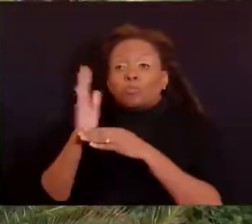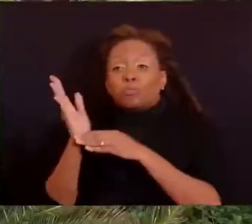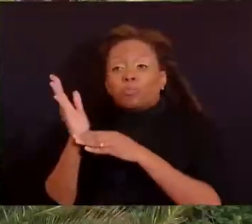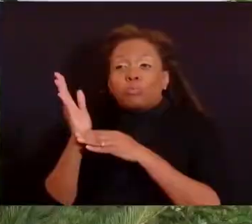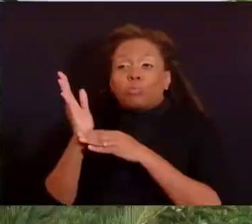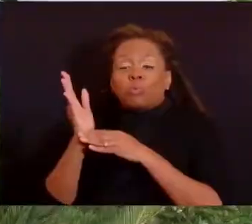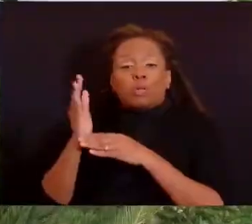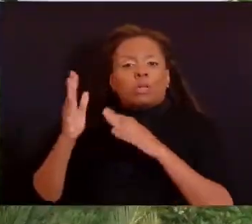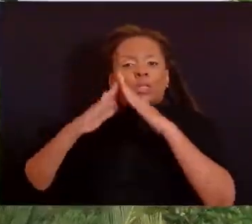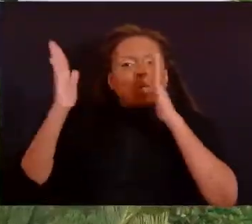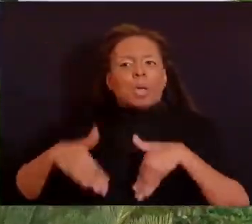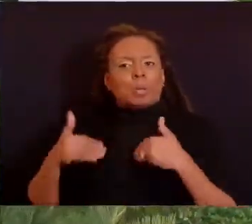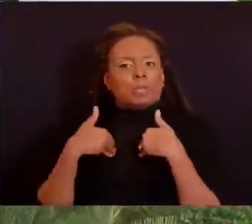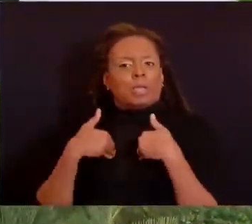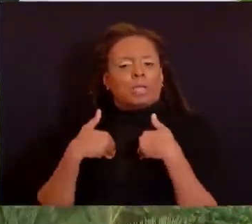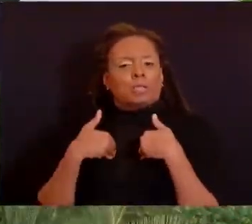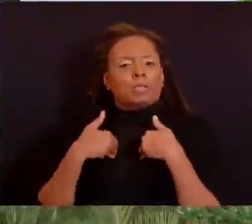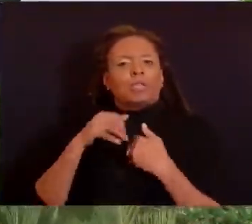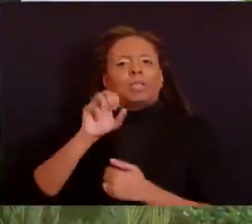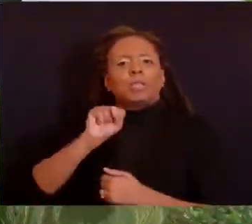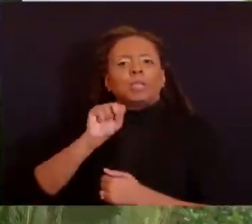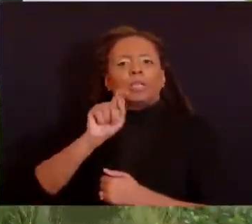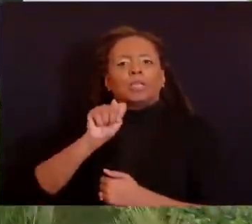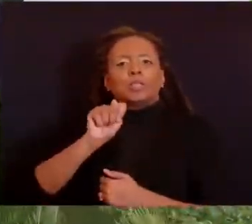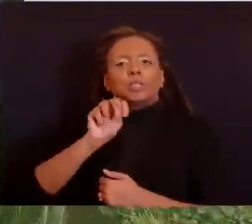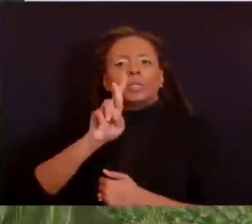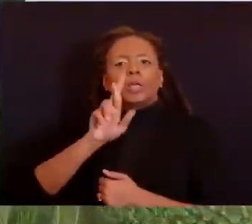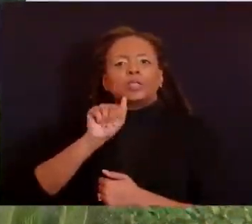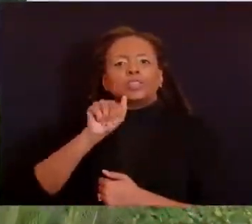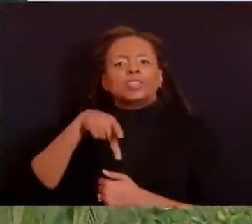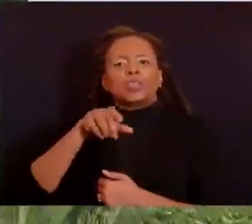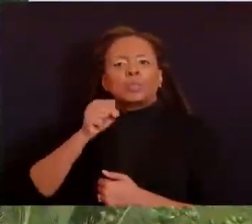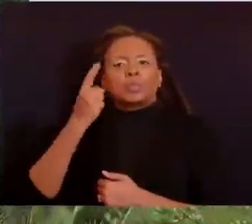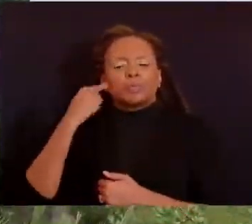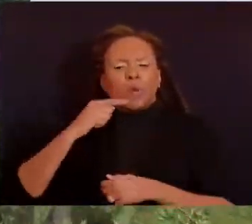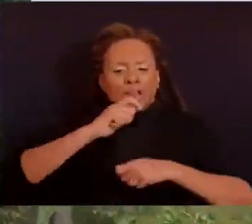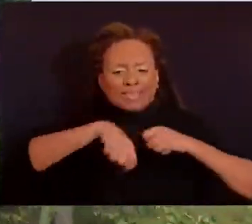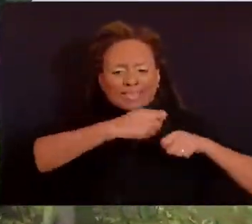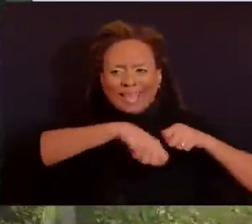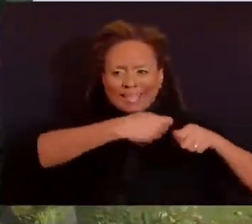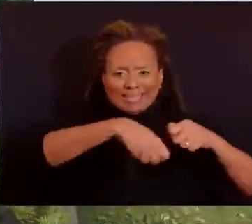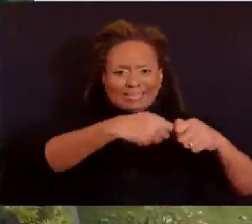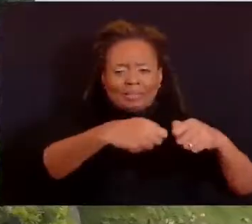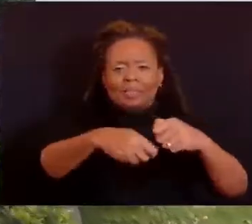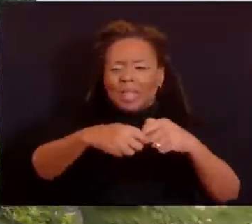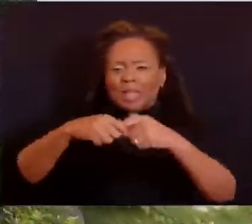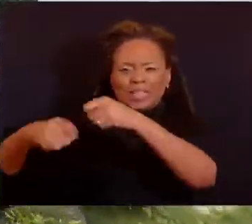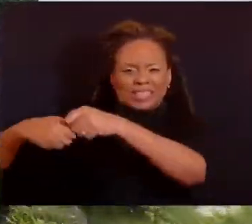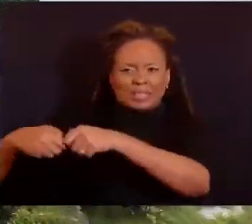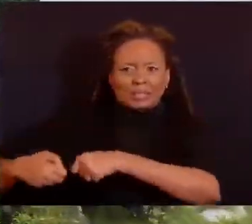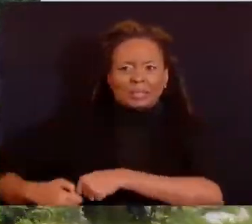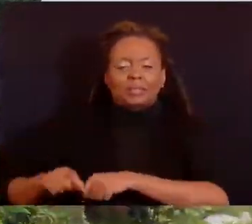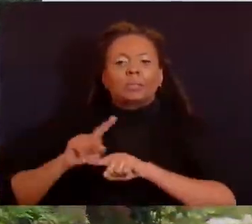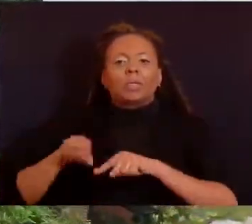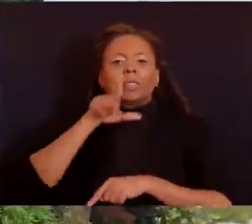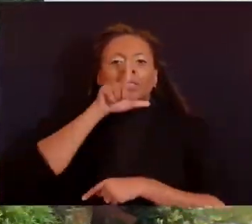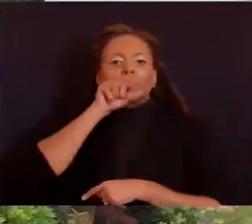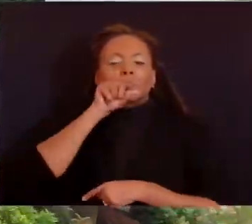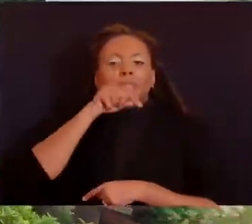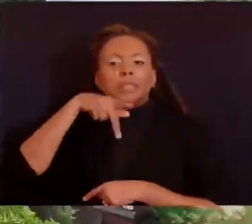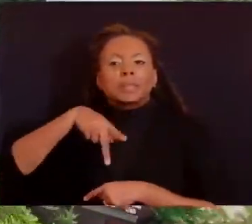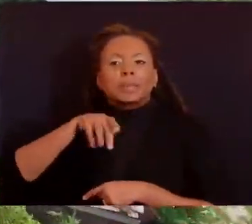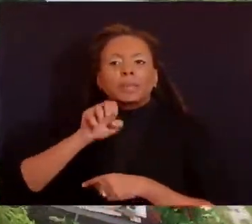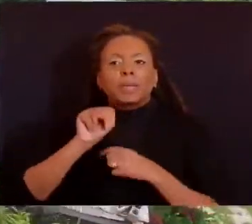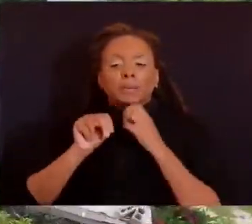had straps even before the system, but what would have happened was a situation where the chicken pens, fowl